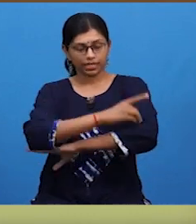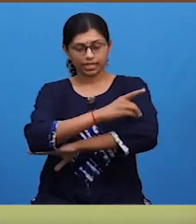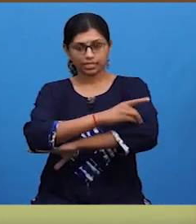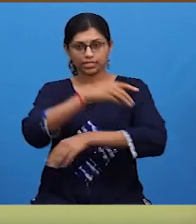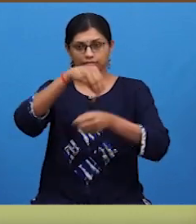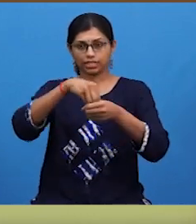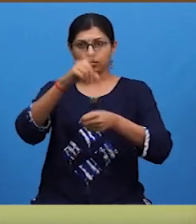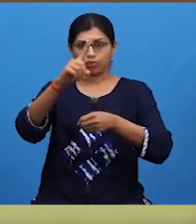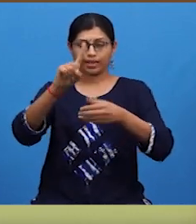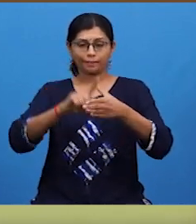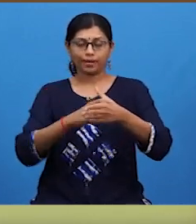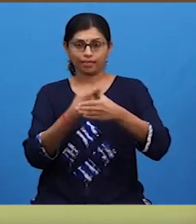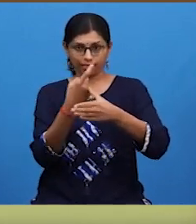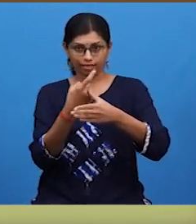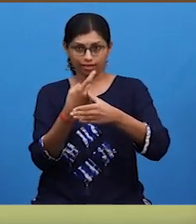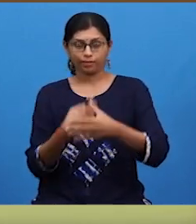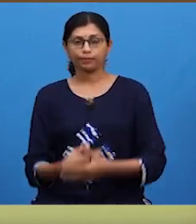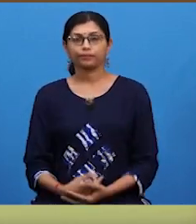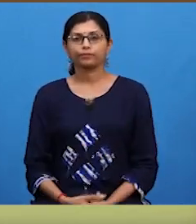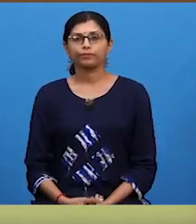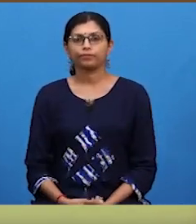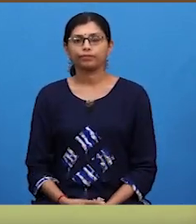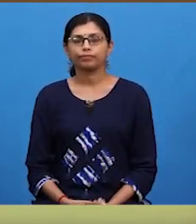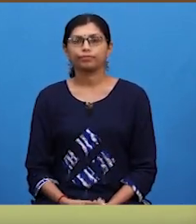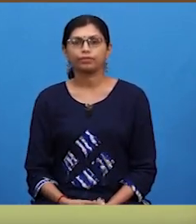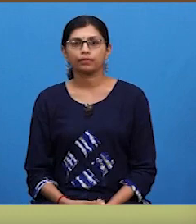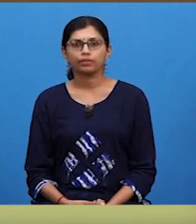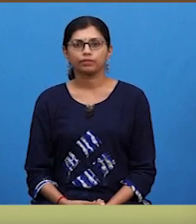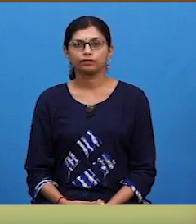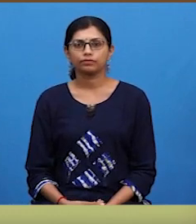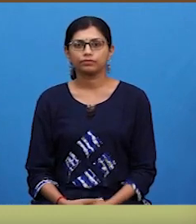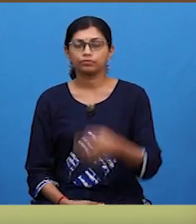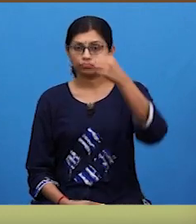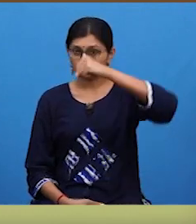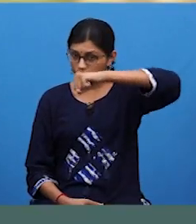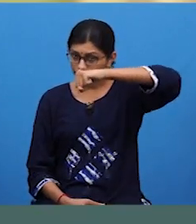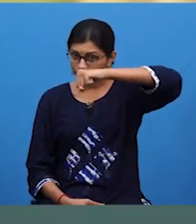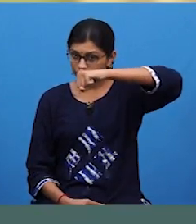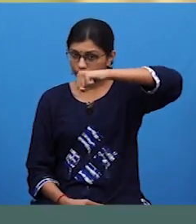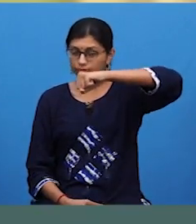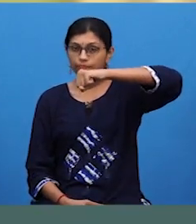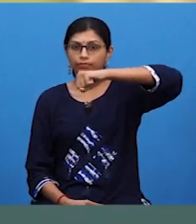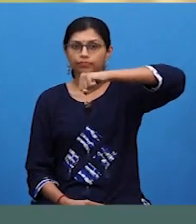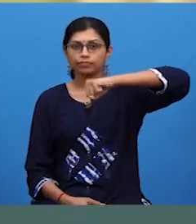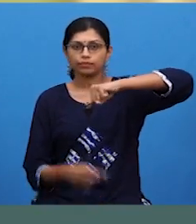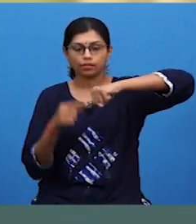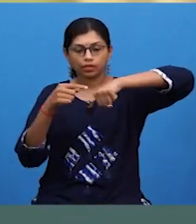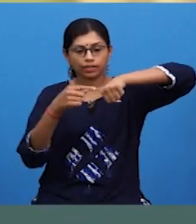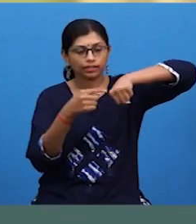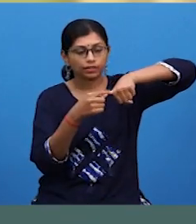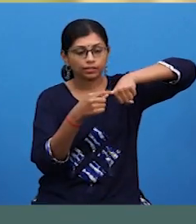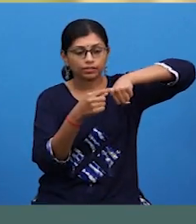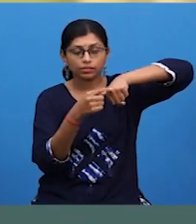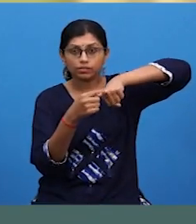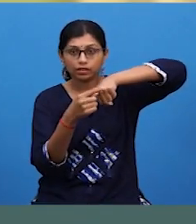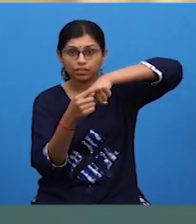out the number of days for each of the months using our fist. The sharper point